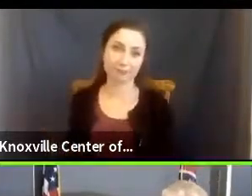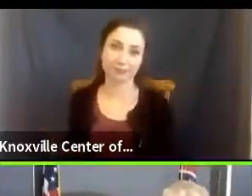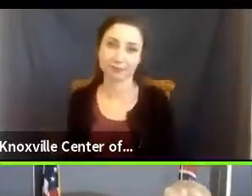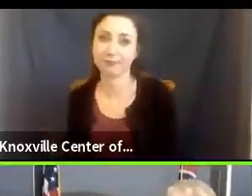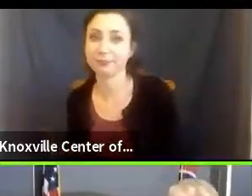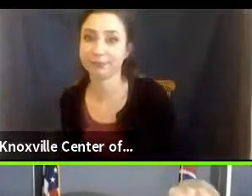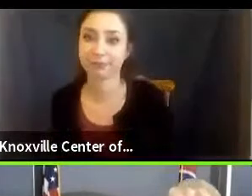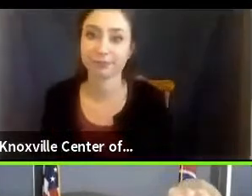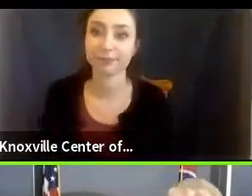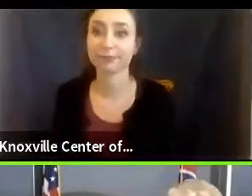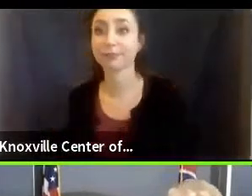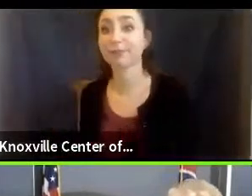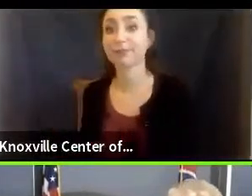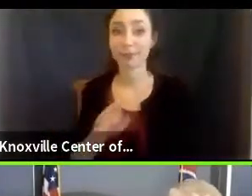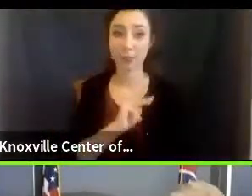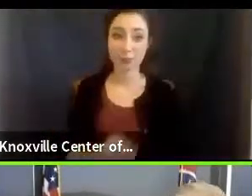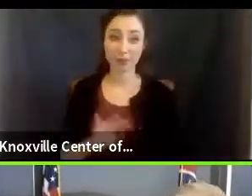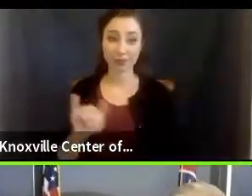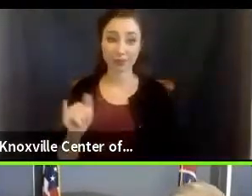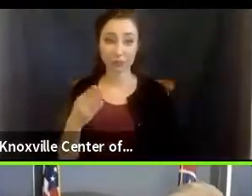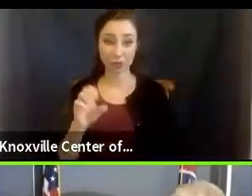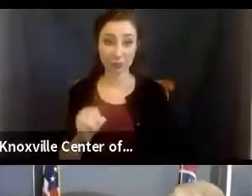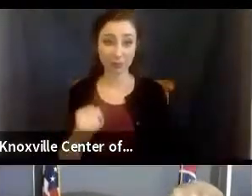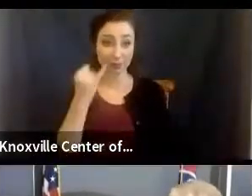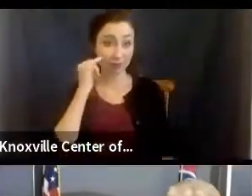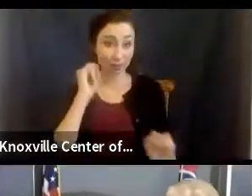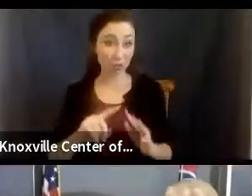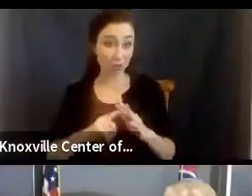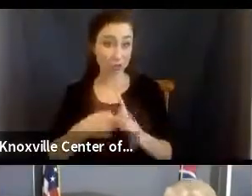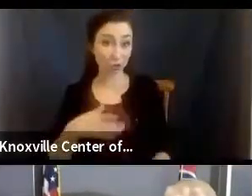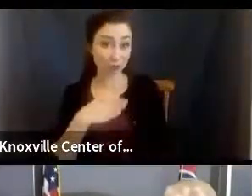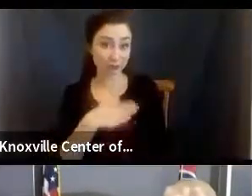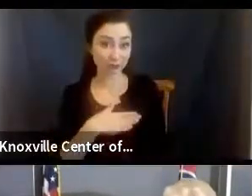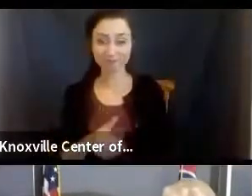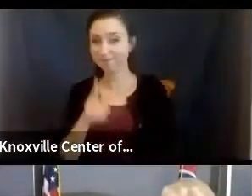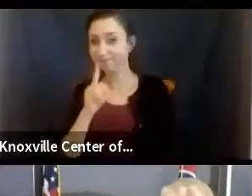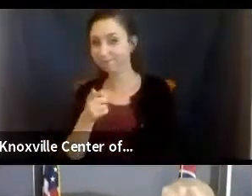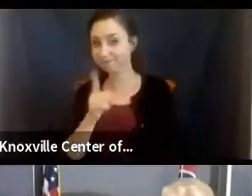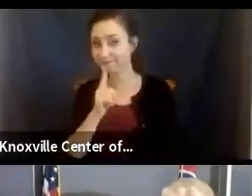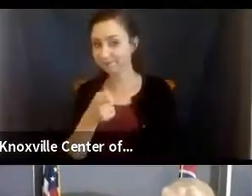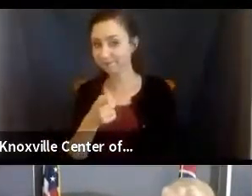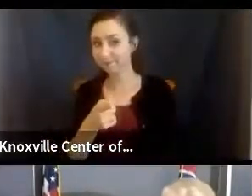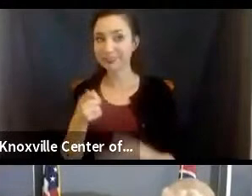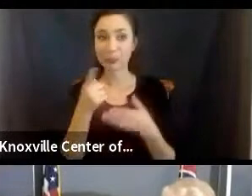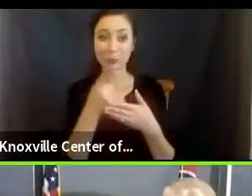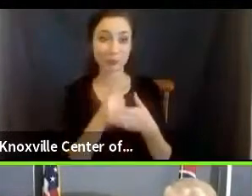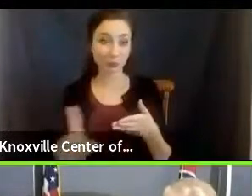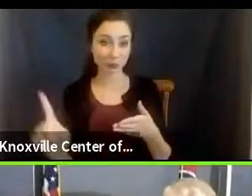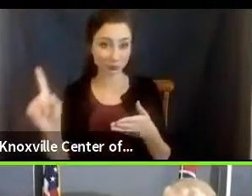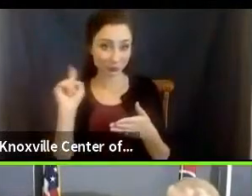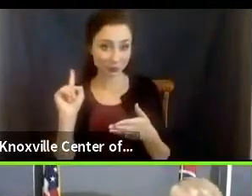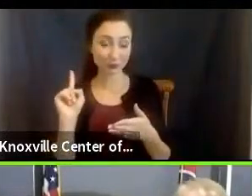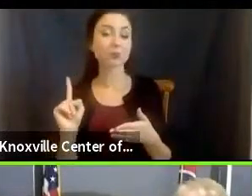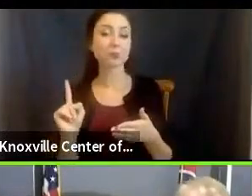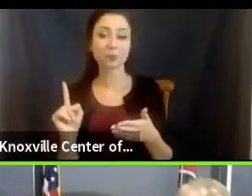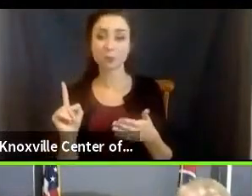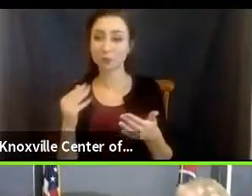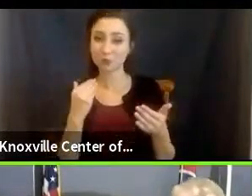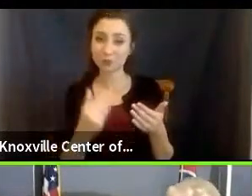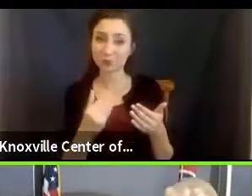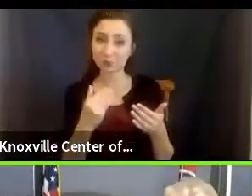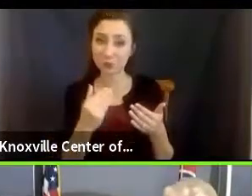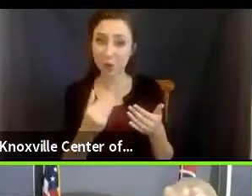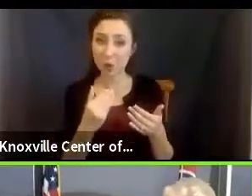Dr. Goetcher, if I could start, please. Sure. So thank you. Last week, we were very close to